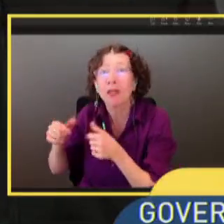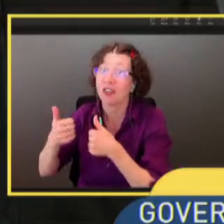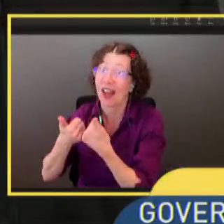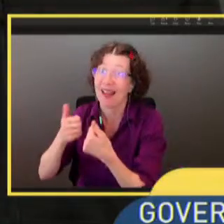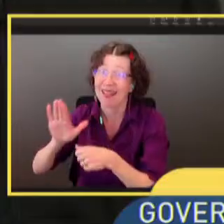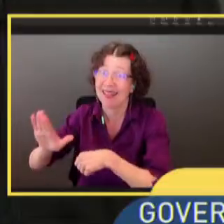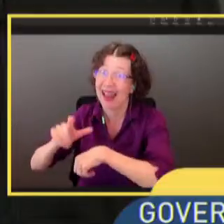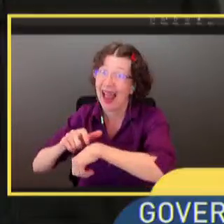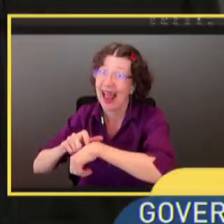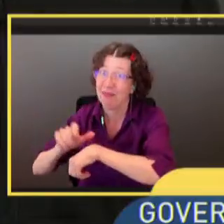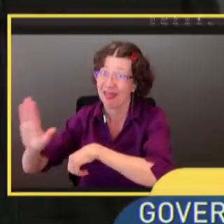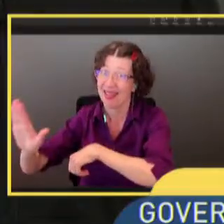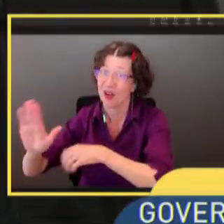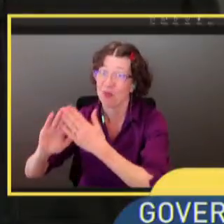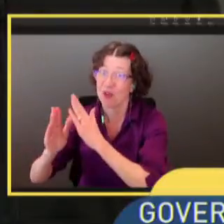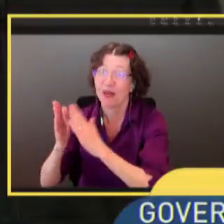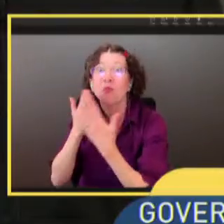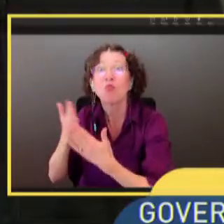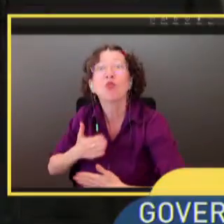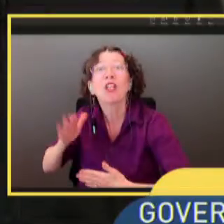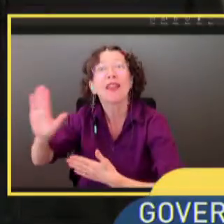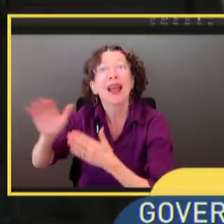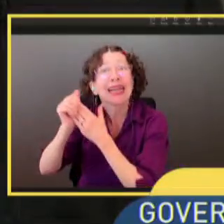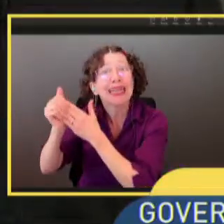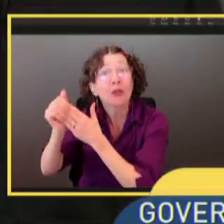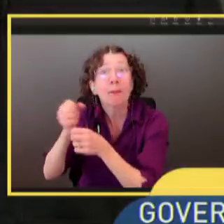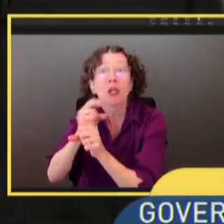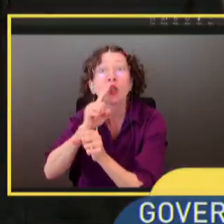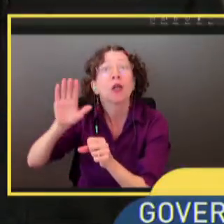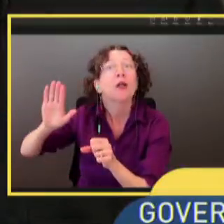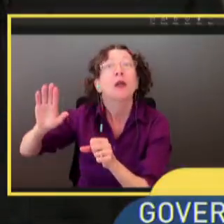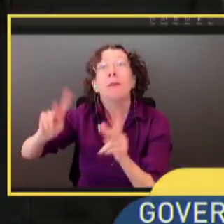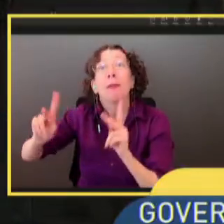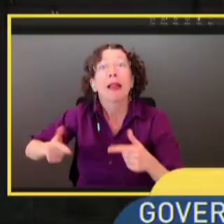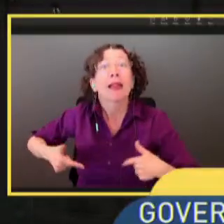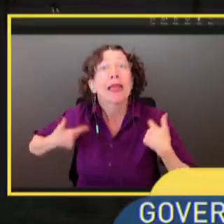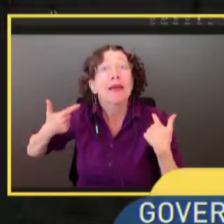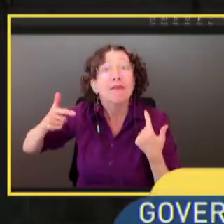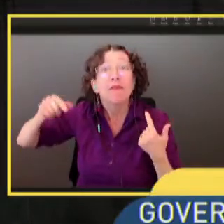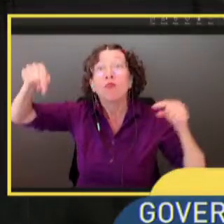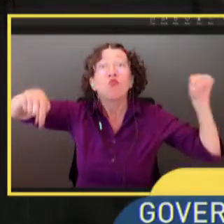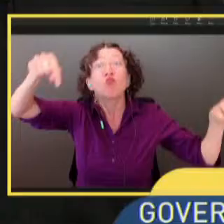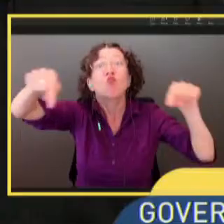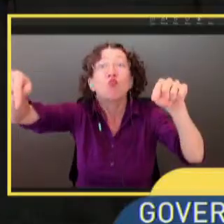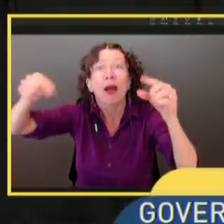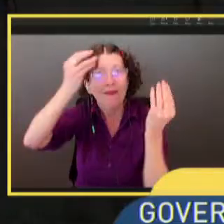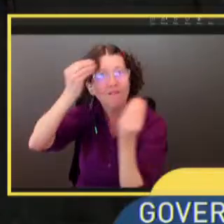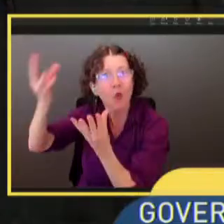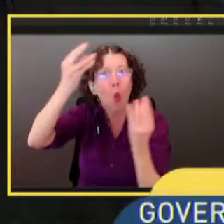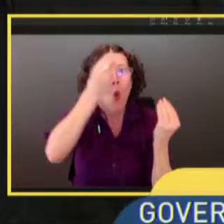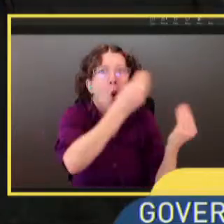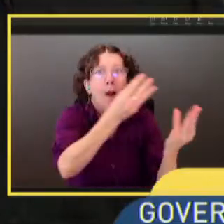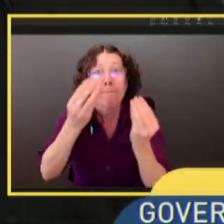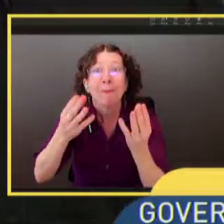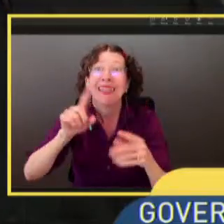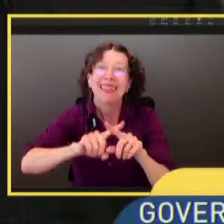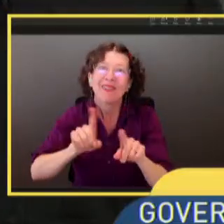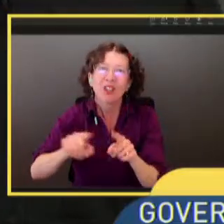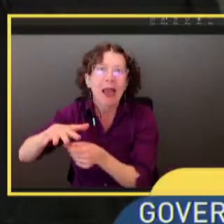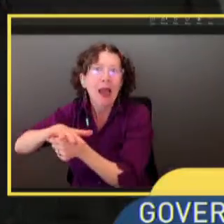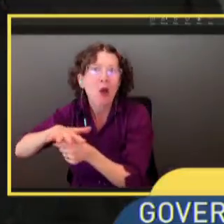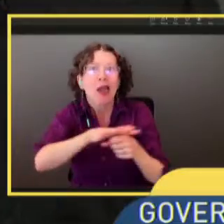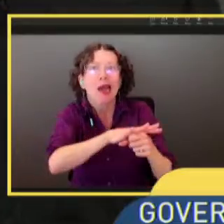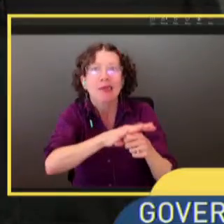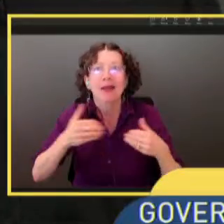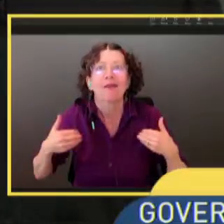conversations with them. They are communicating to you as well. Listen very, very carefully to your local elected leadership. Many of them are here today. We deeply appreciate their service. It's a